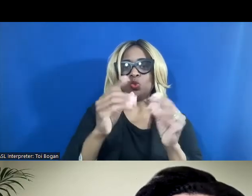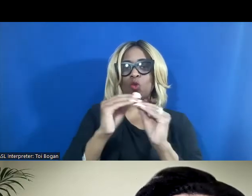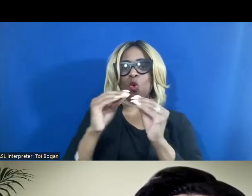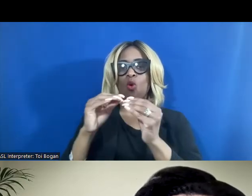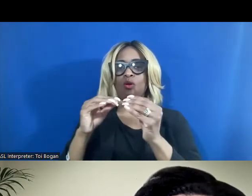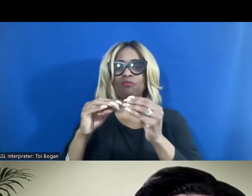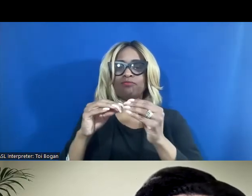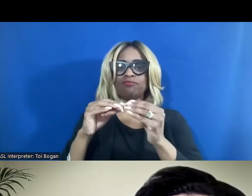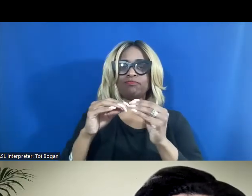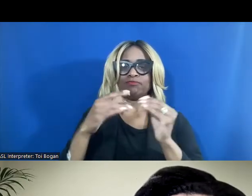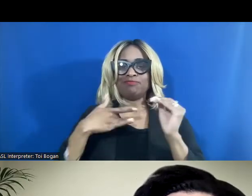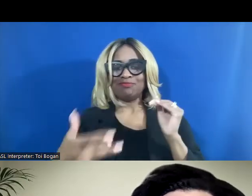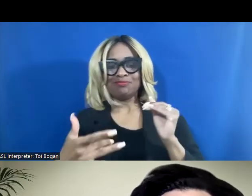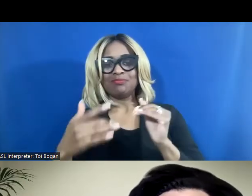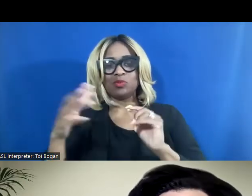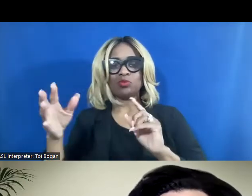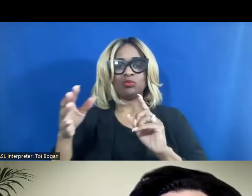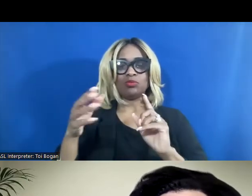for disadvantage.